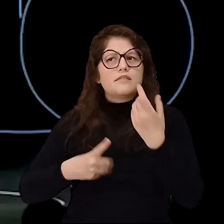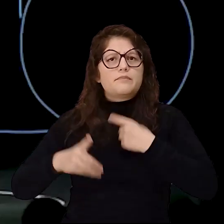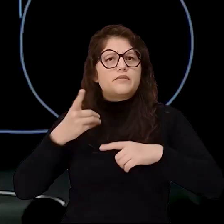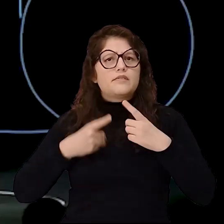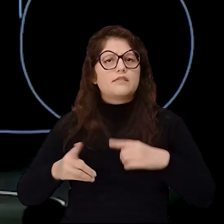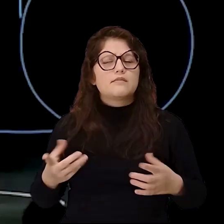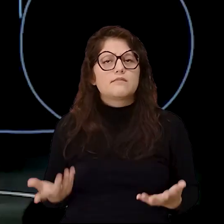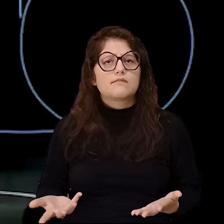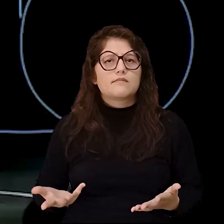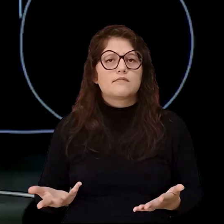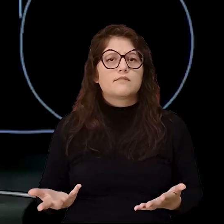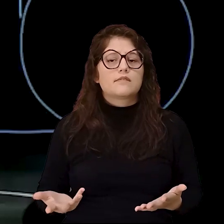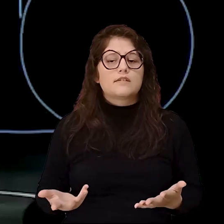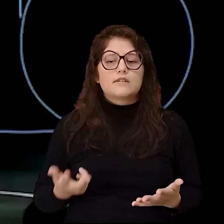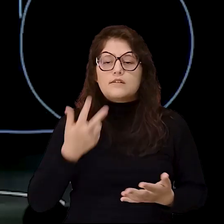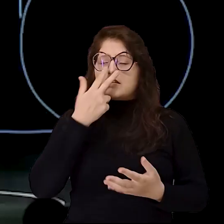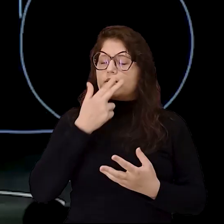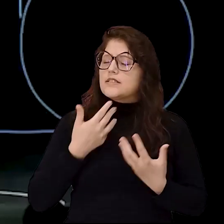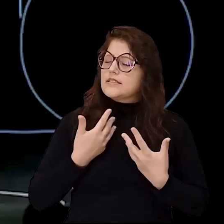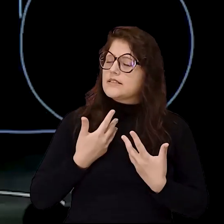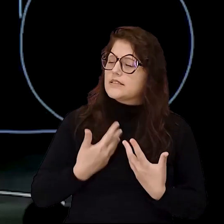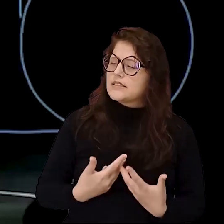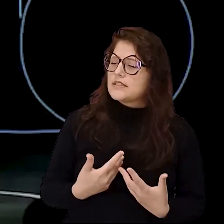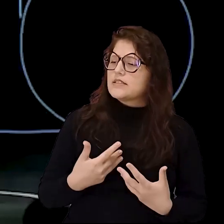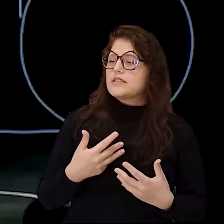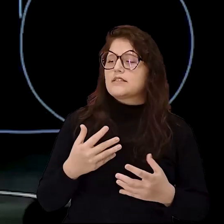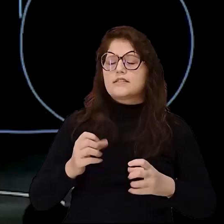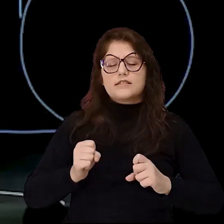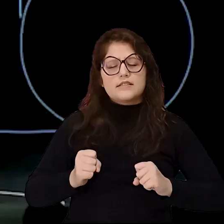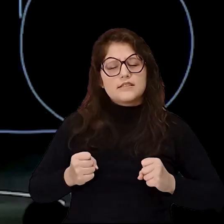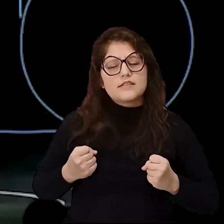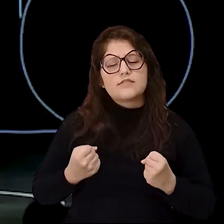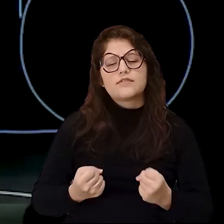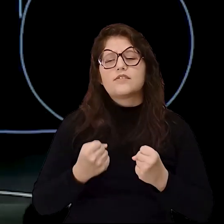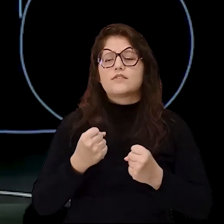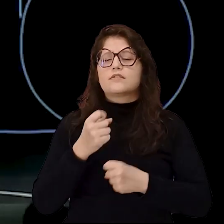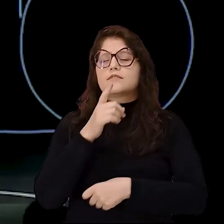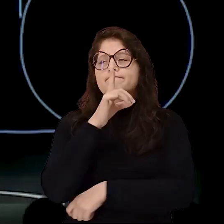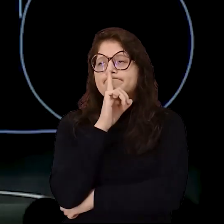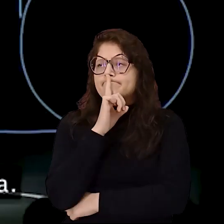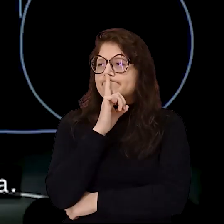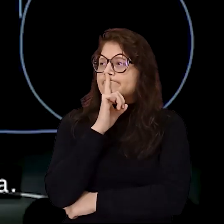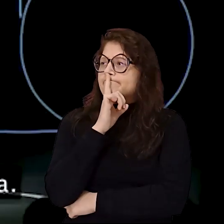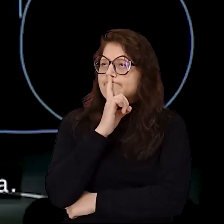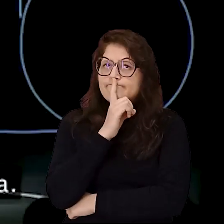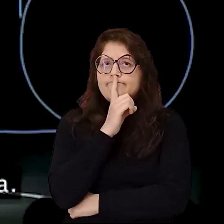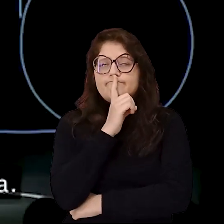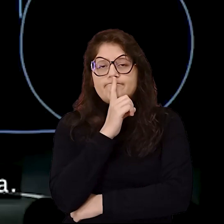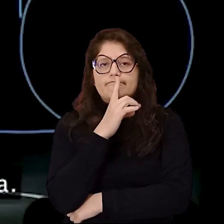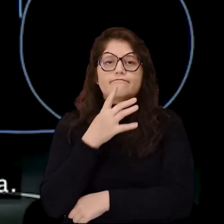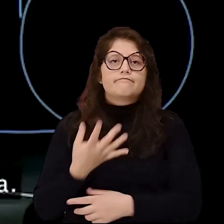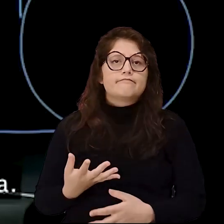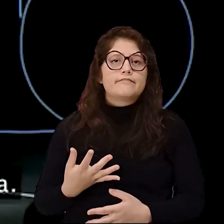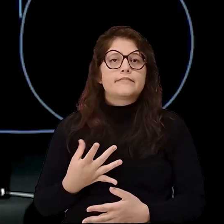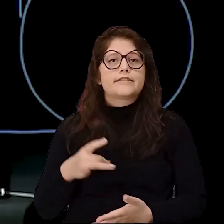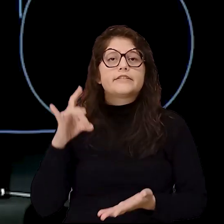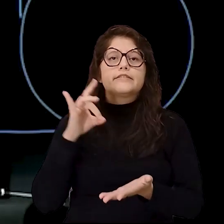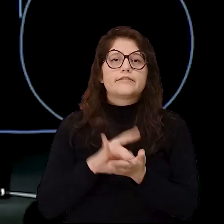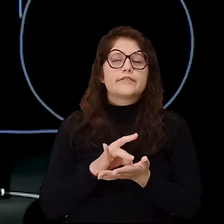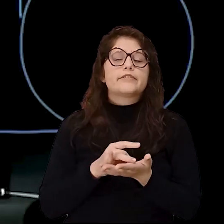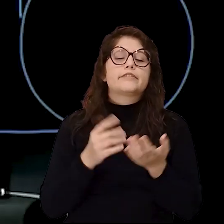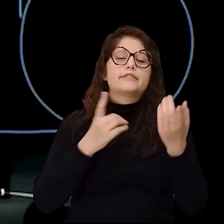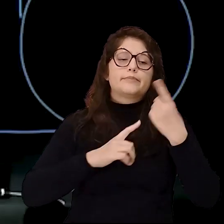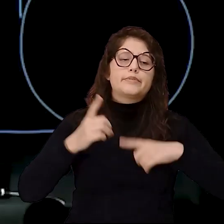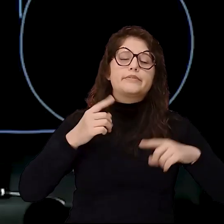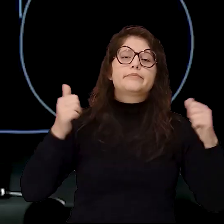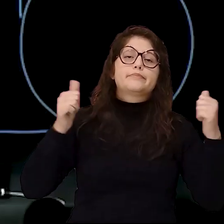But I was also struck by the burdensome nature of such mutual secrecy. Depression is so exhausting. It takes